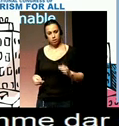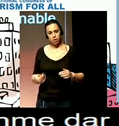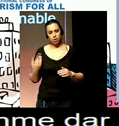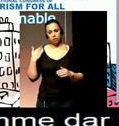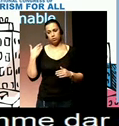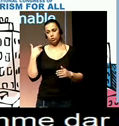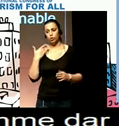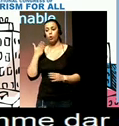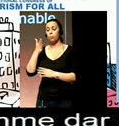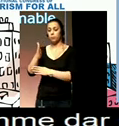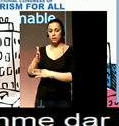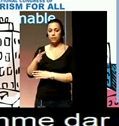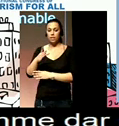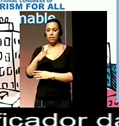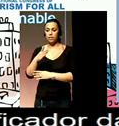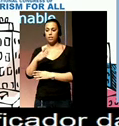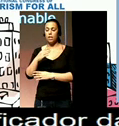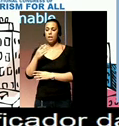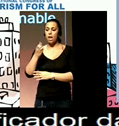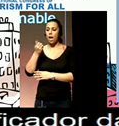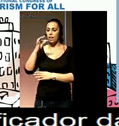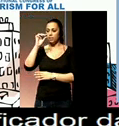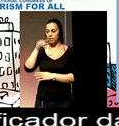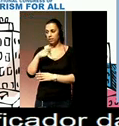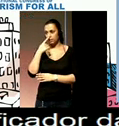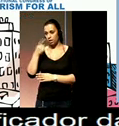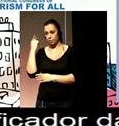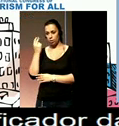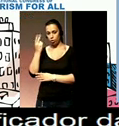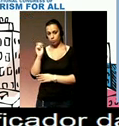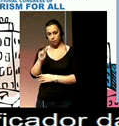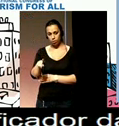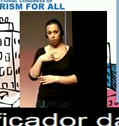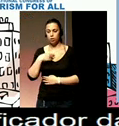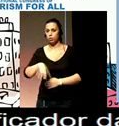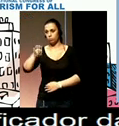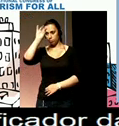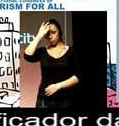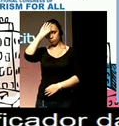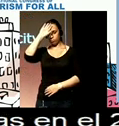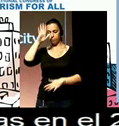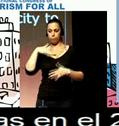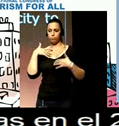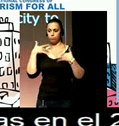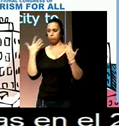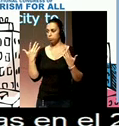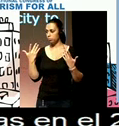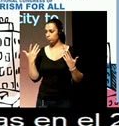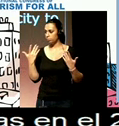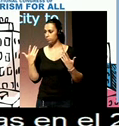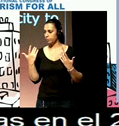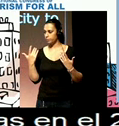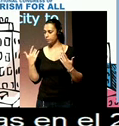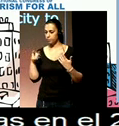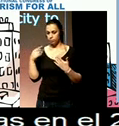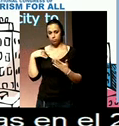was impressed by this project and encouraged the city to go even further, to make people visible in all